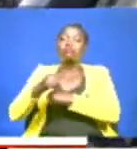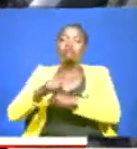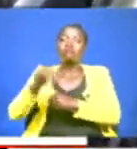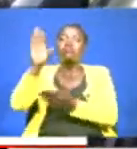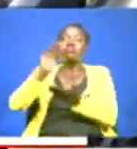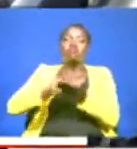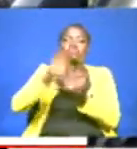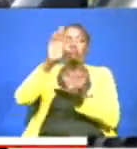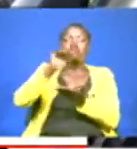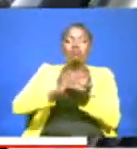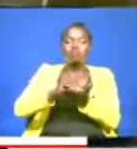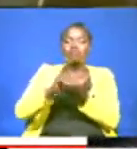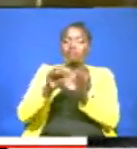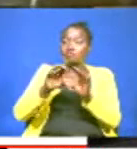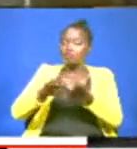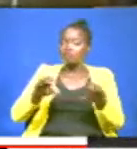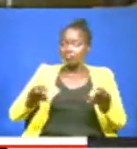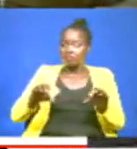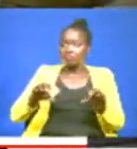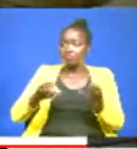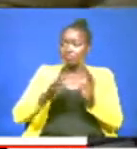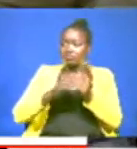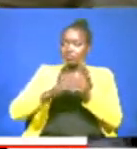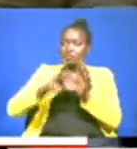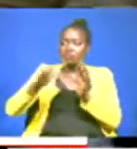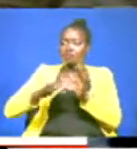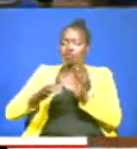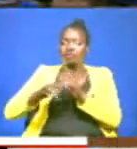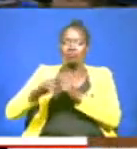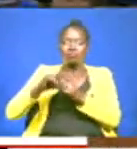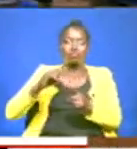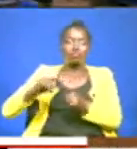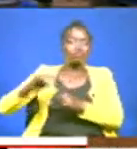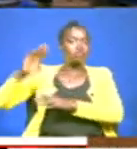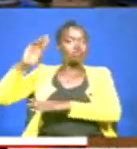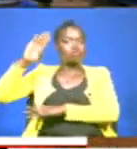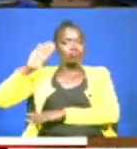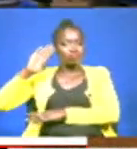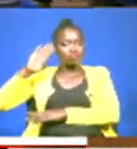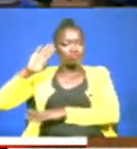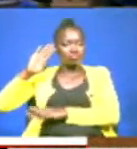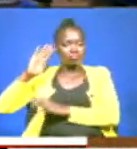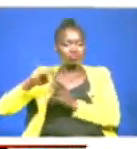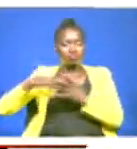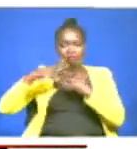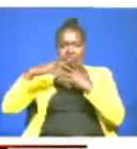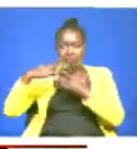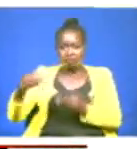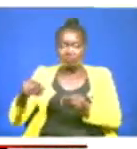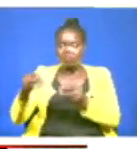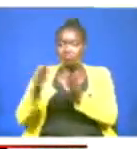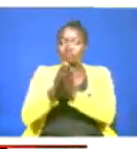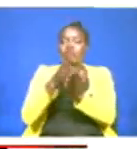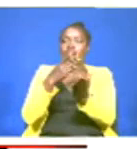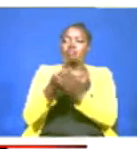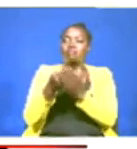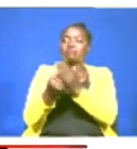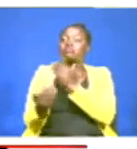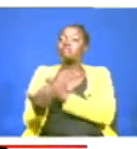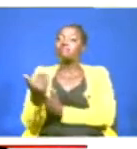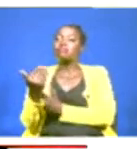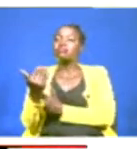Tala Market, Machakos County, killing a security guard and walking away with a known amount of money. Leo asibuhi